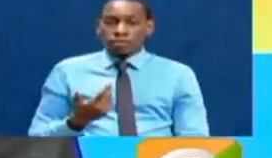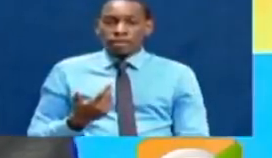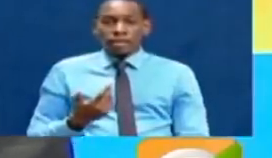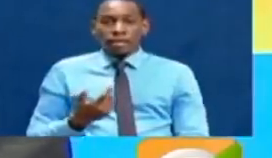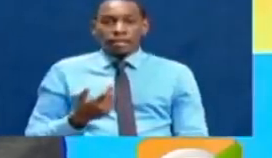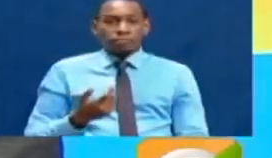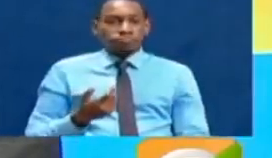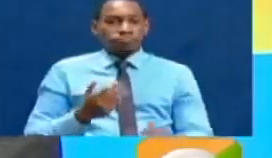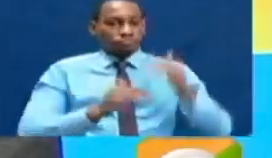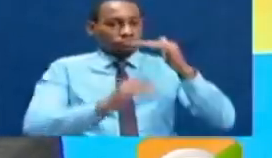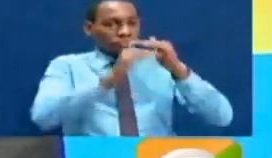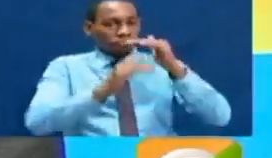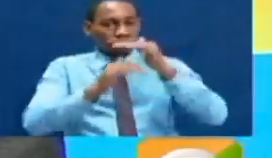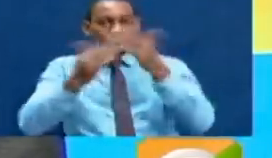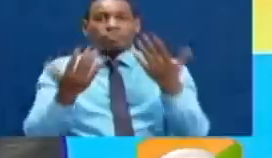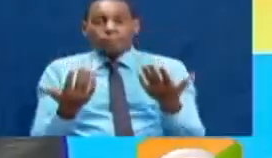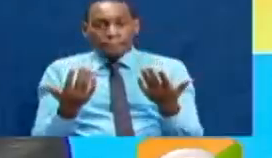limitations,